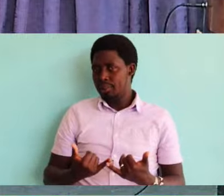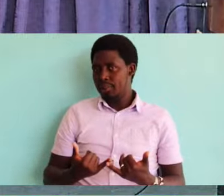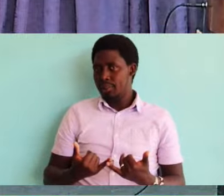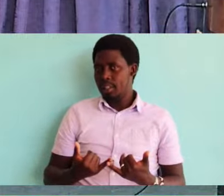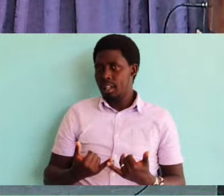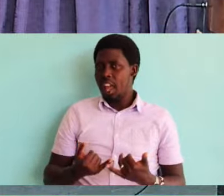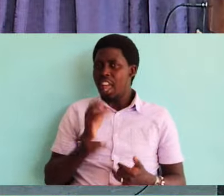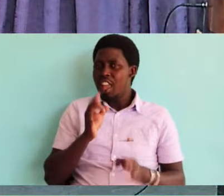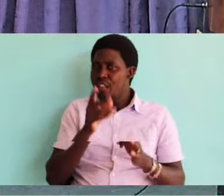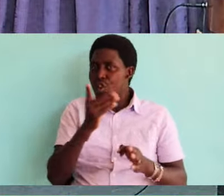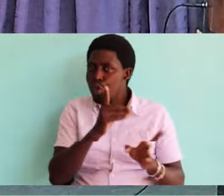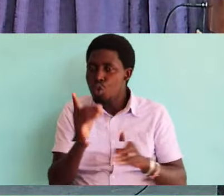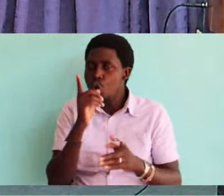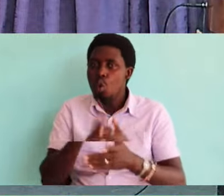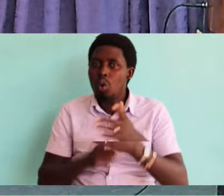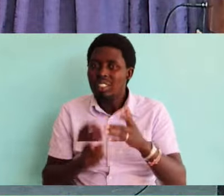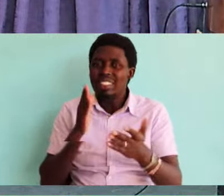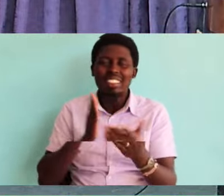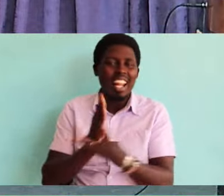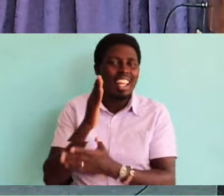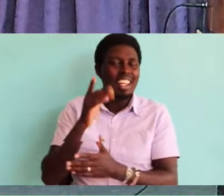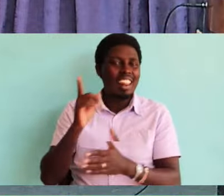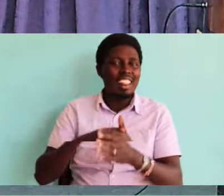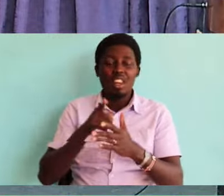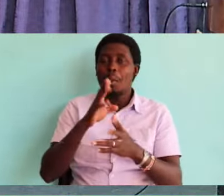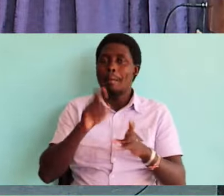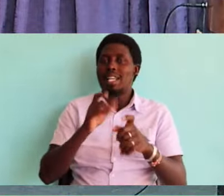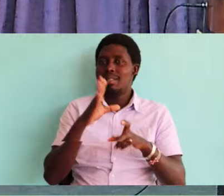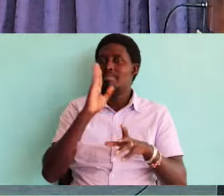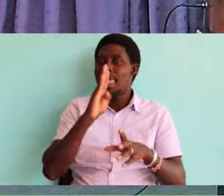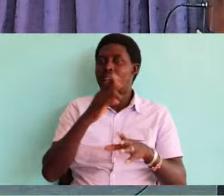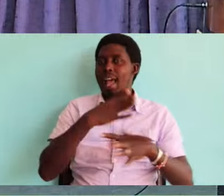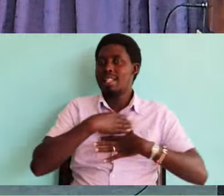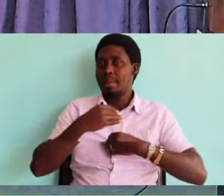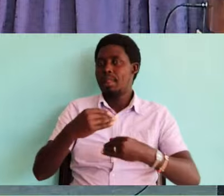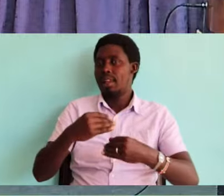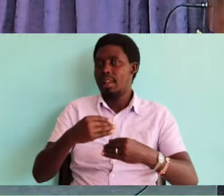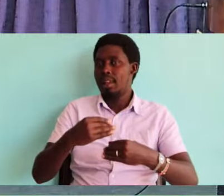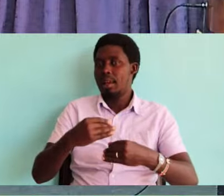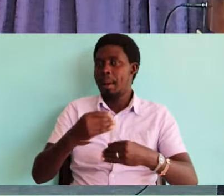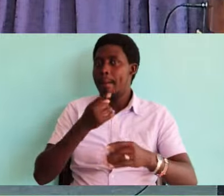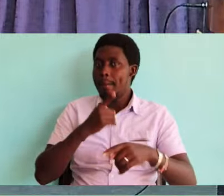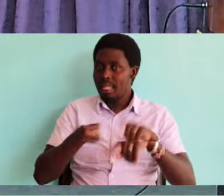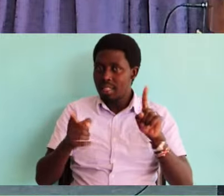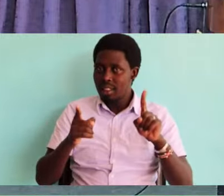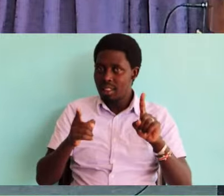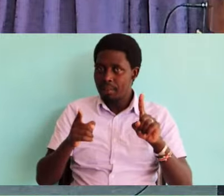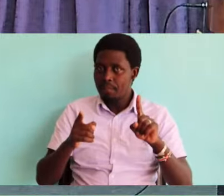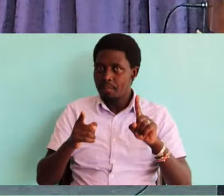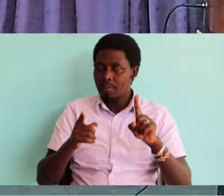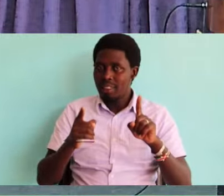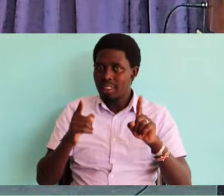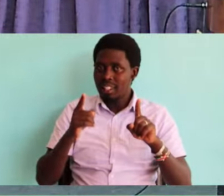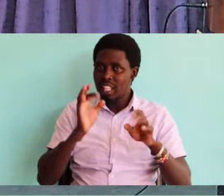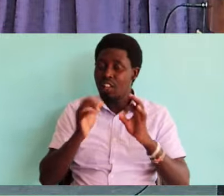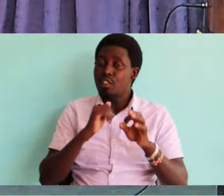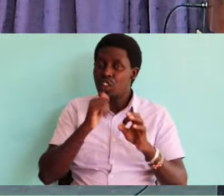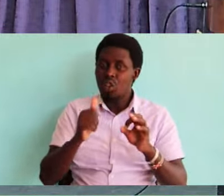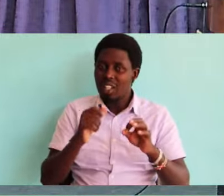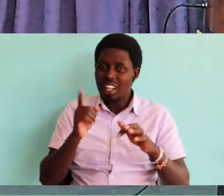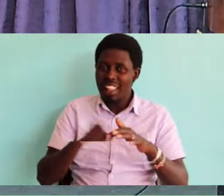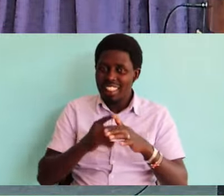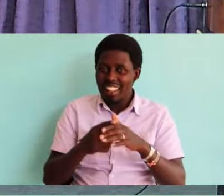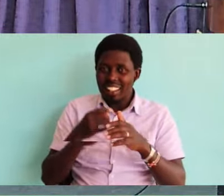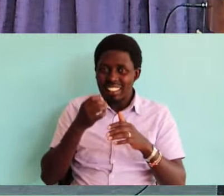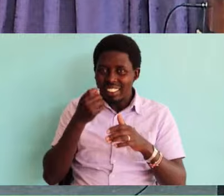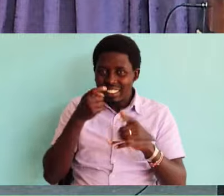If you do what is right, will you not be accepted? If you do not do what is right, sin is crouching at your